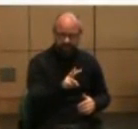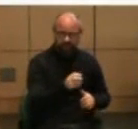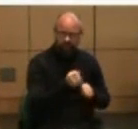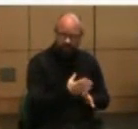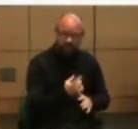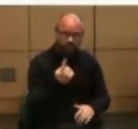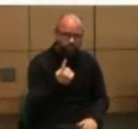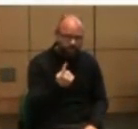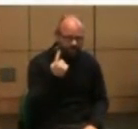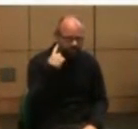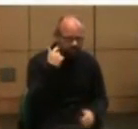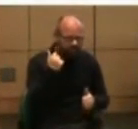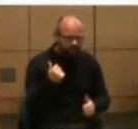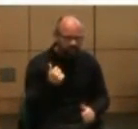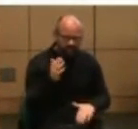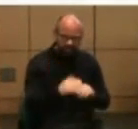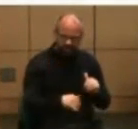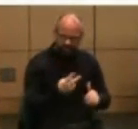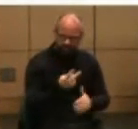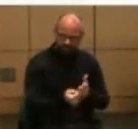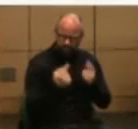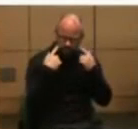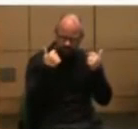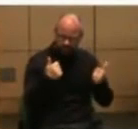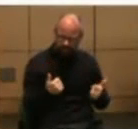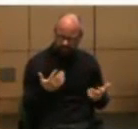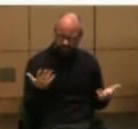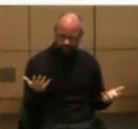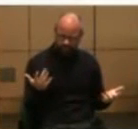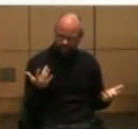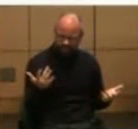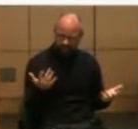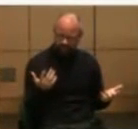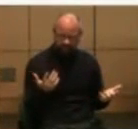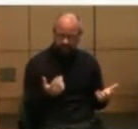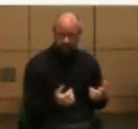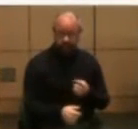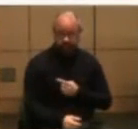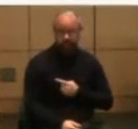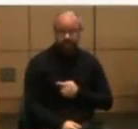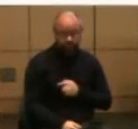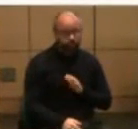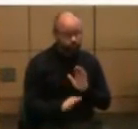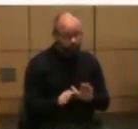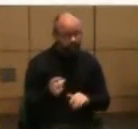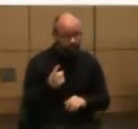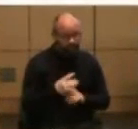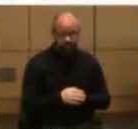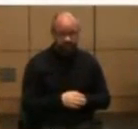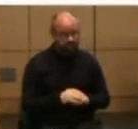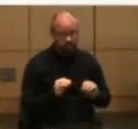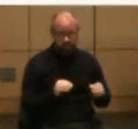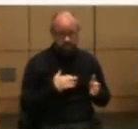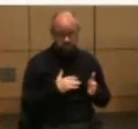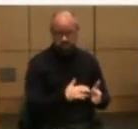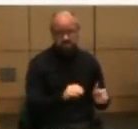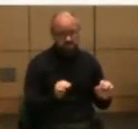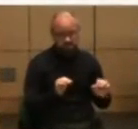versus bilateral, or what the mechanisms are for that? That's a great question, and I don't know that anyone has an answer for